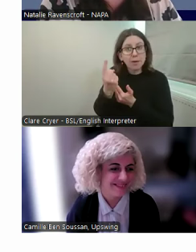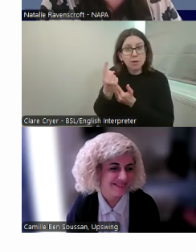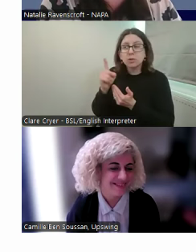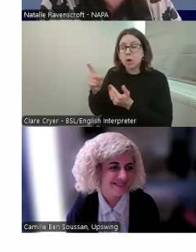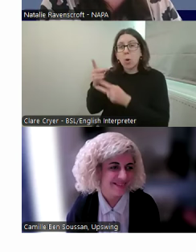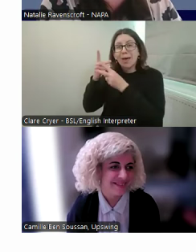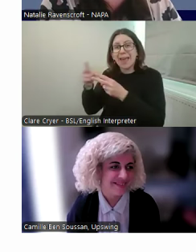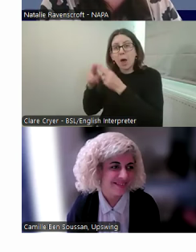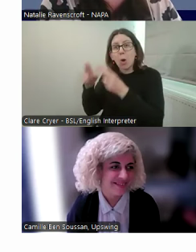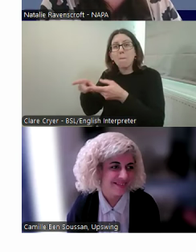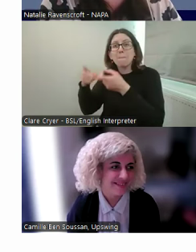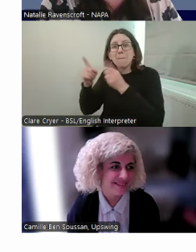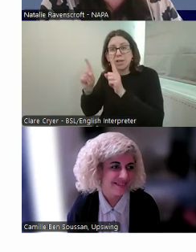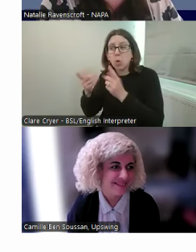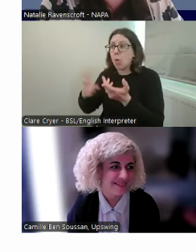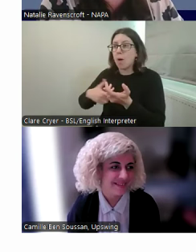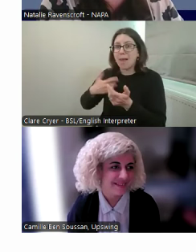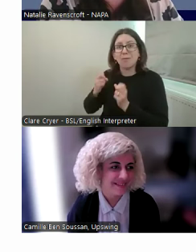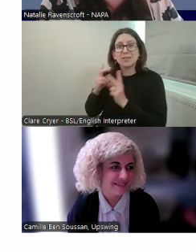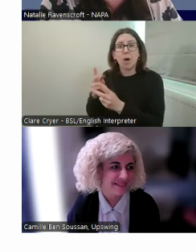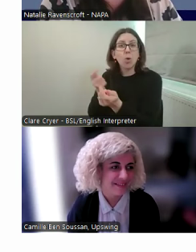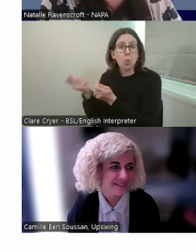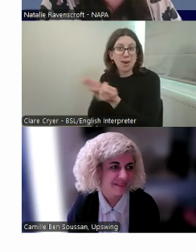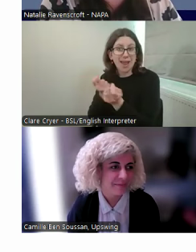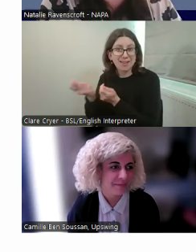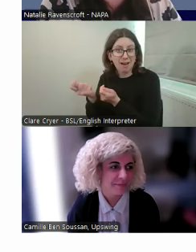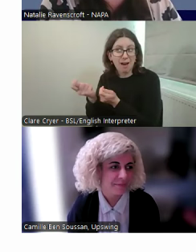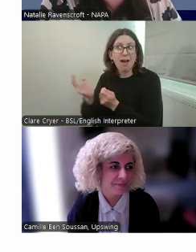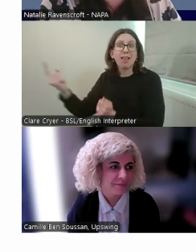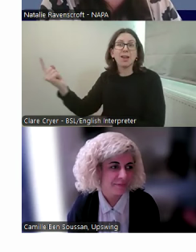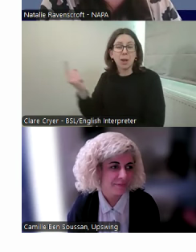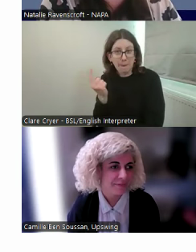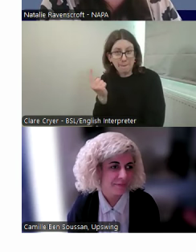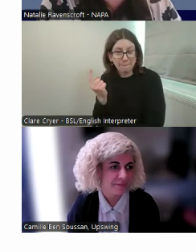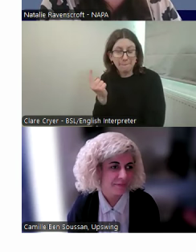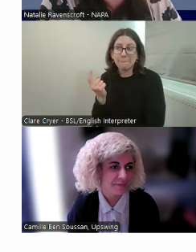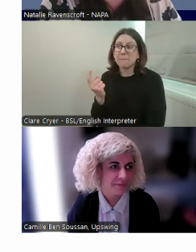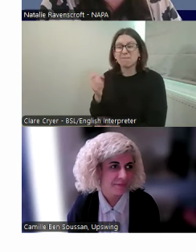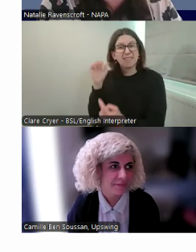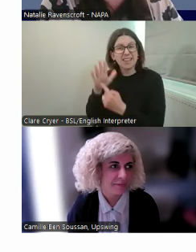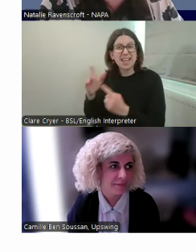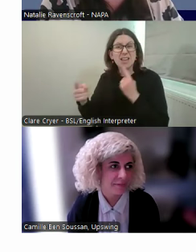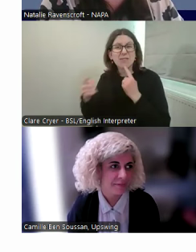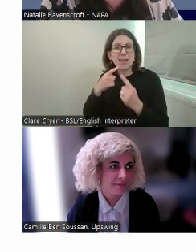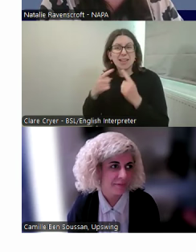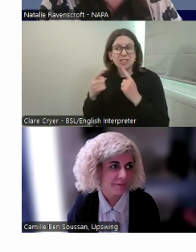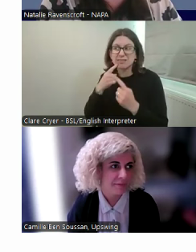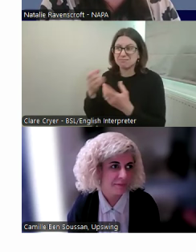activities or lifestyle coordinator, them being there and sharing key information about the home, introducing you to